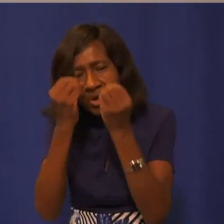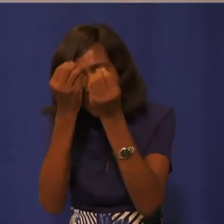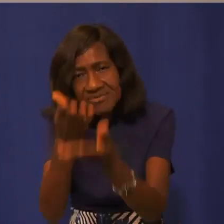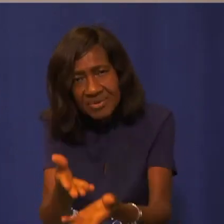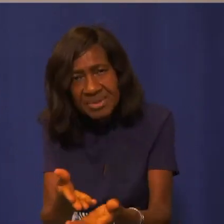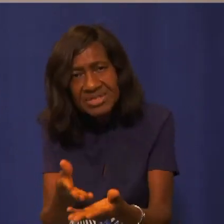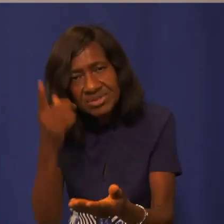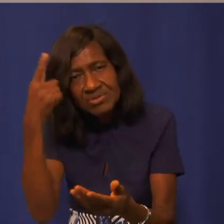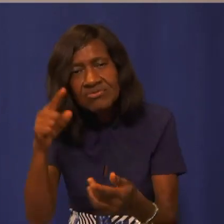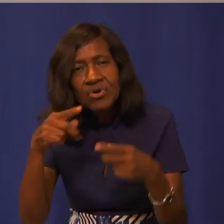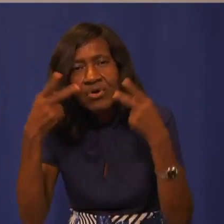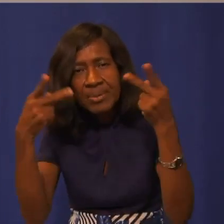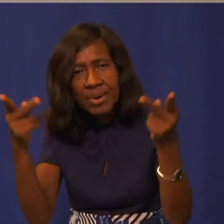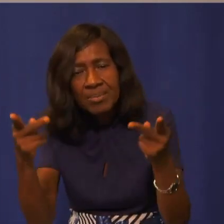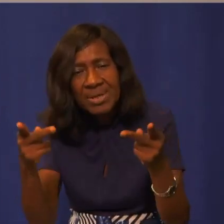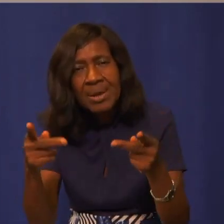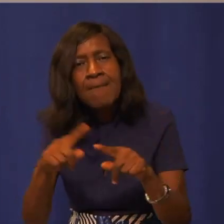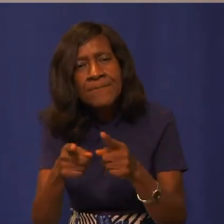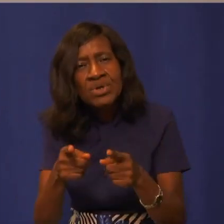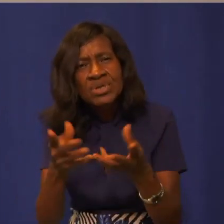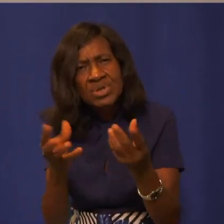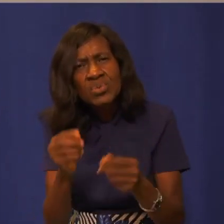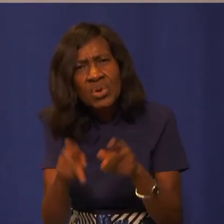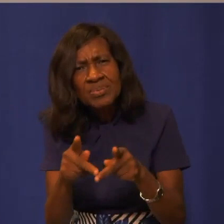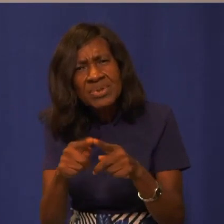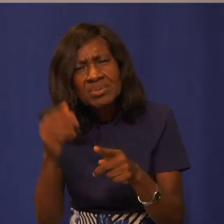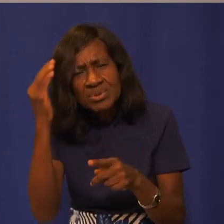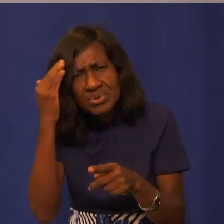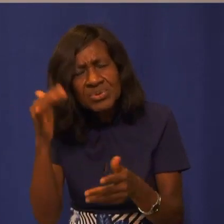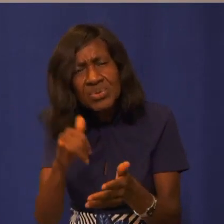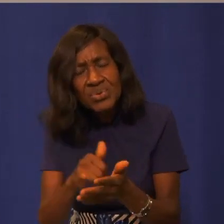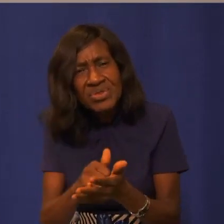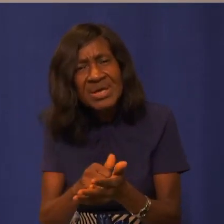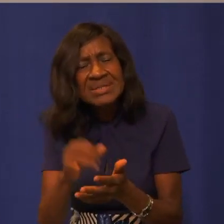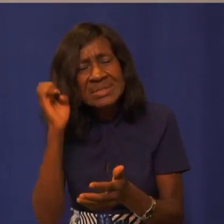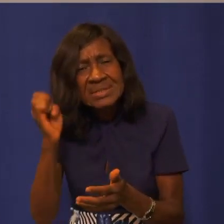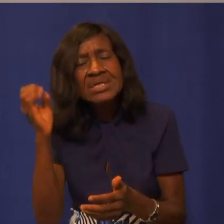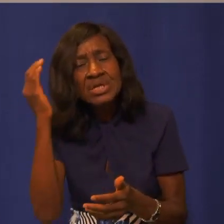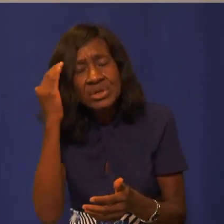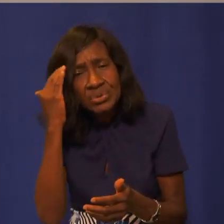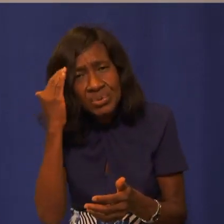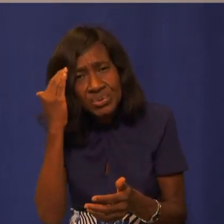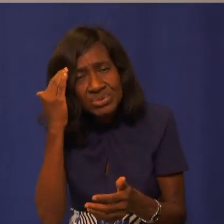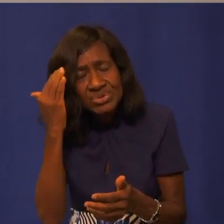on. But I want the public to know that I recognize the various number of concerns that have been highlighted. I mean, it is a delicate